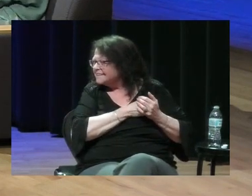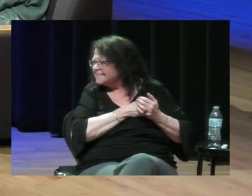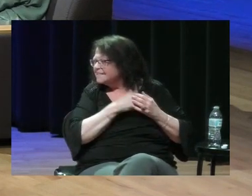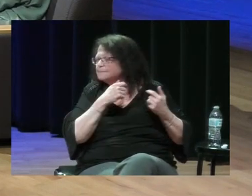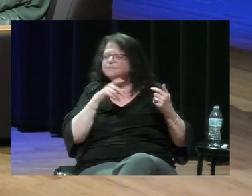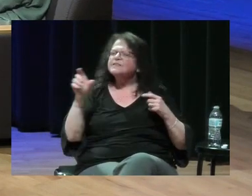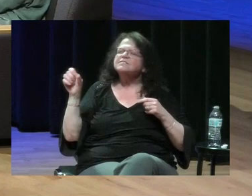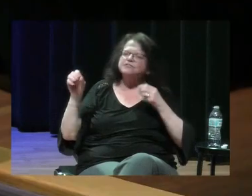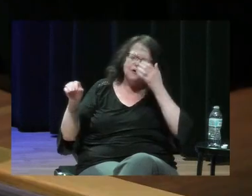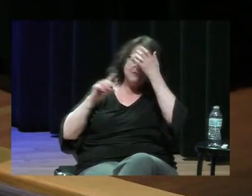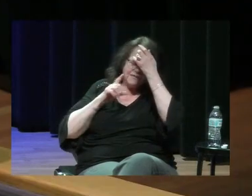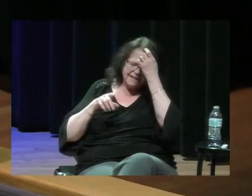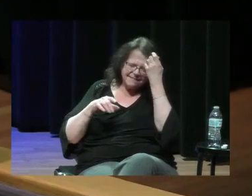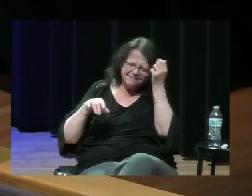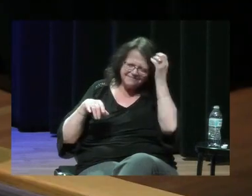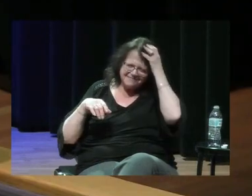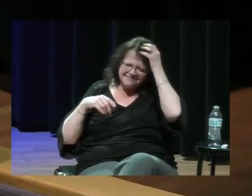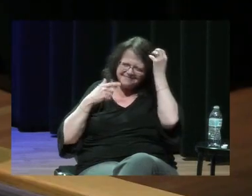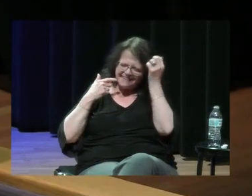So my family does this a lot.